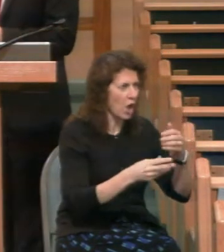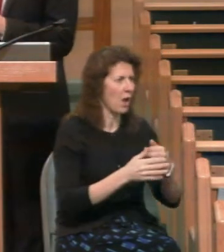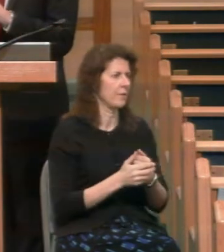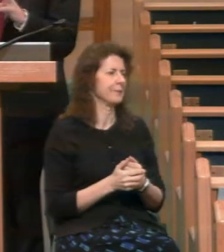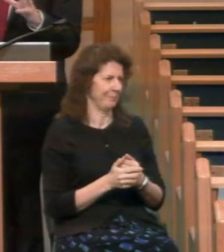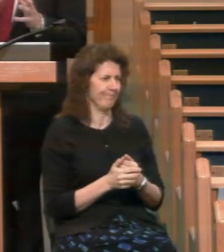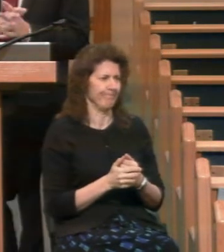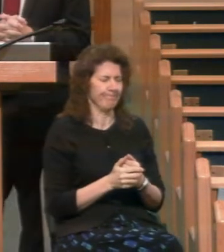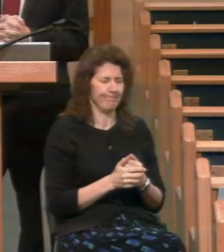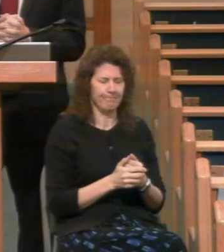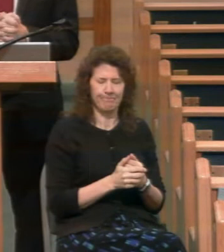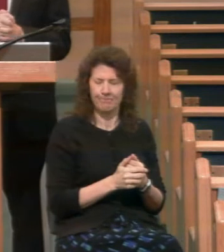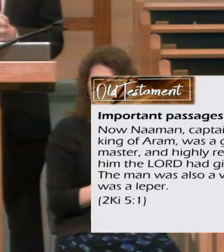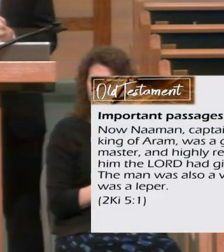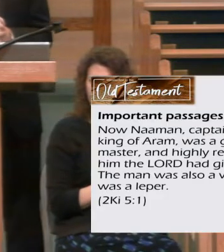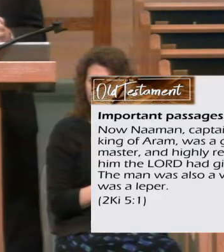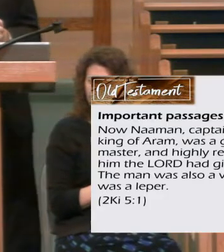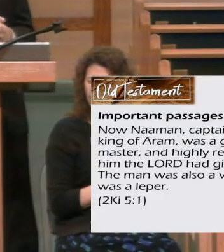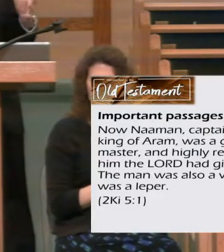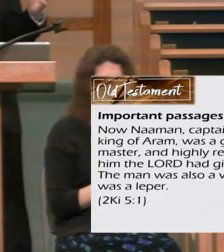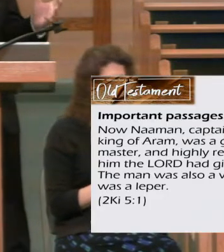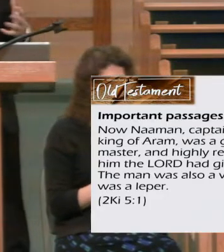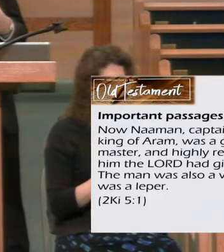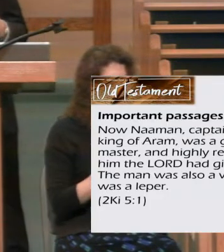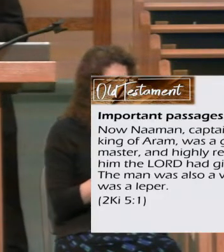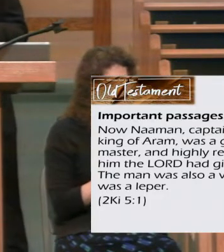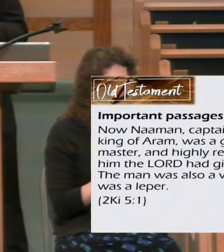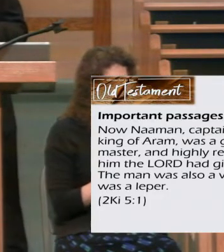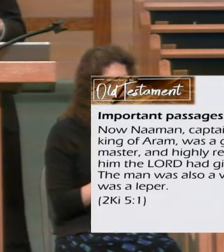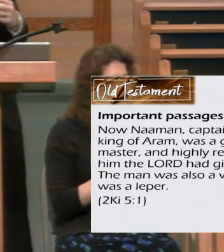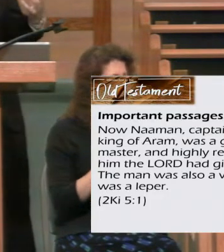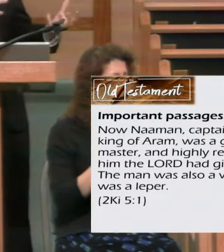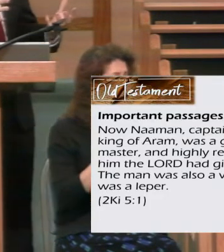heal him. And finally that message gets to Naaman, and he goes.